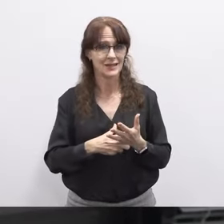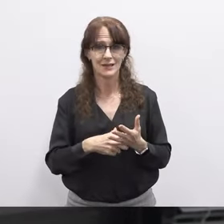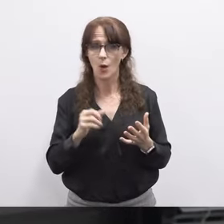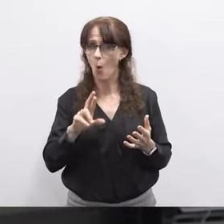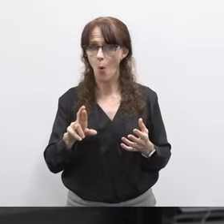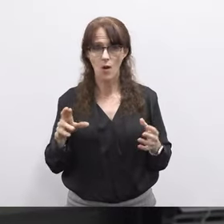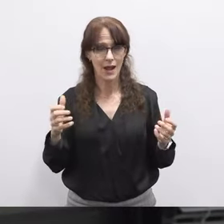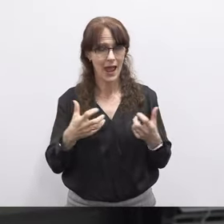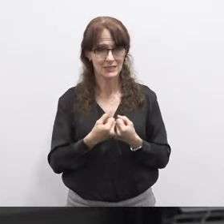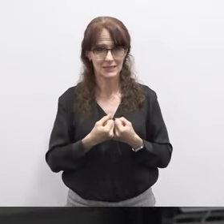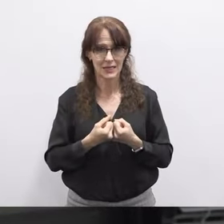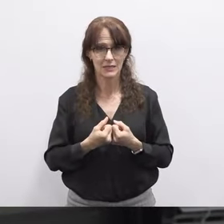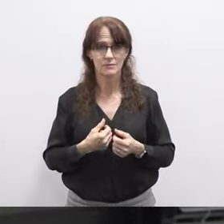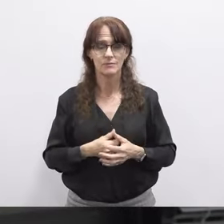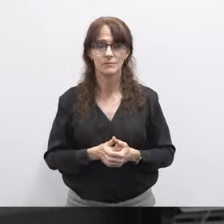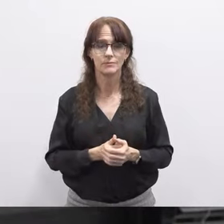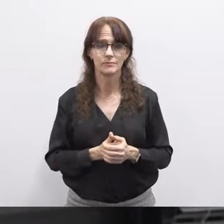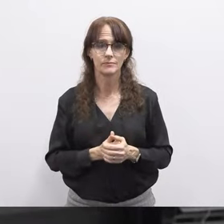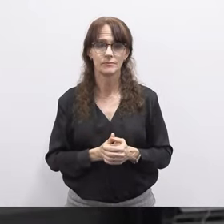an accident.